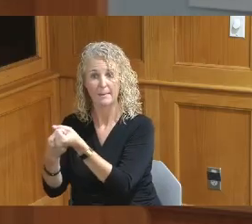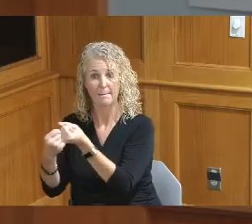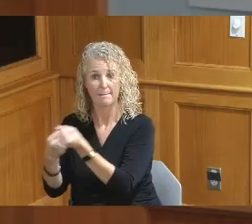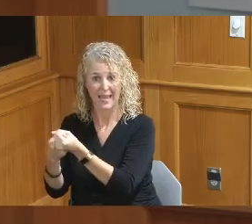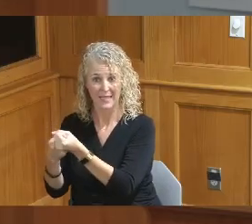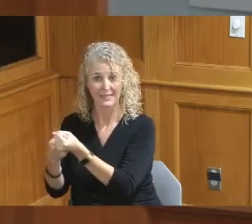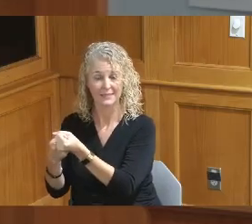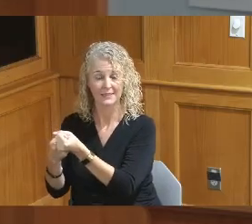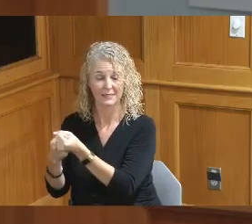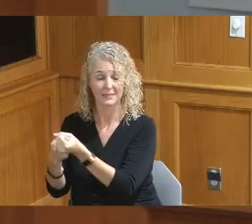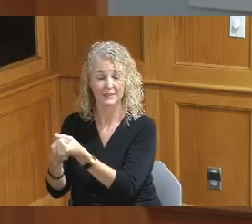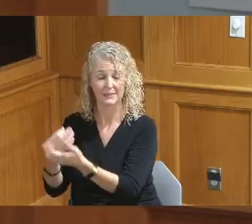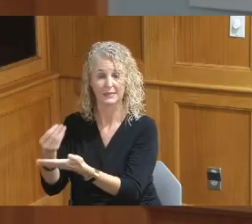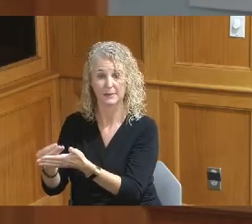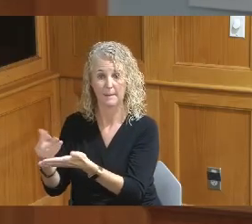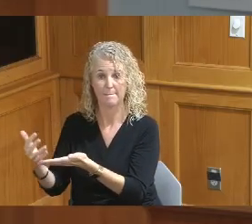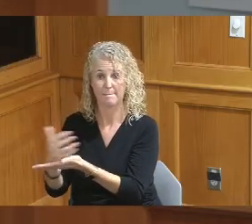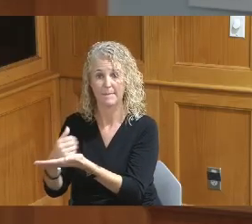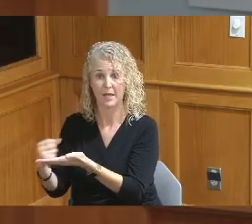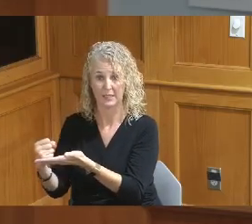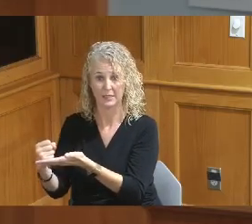which is not